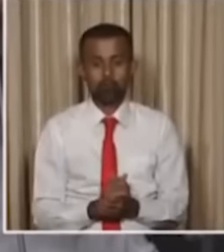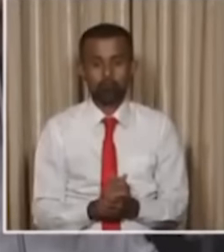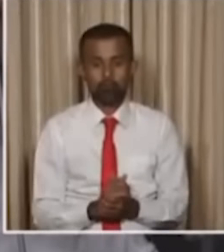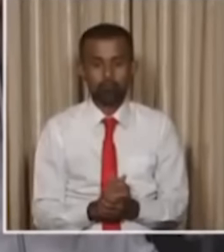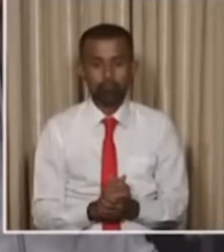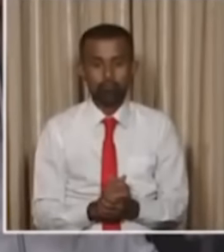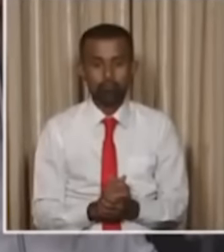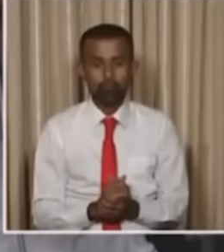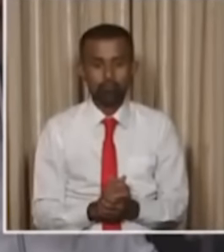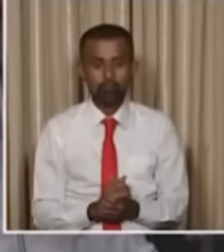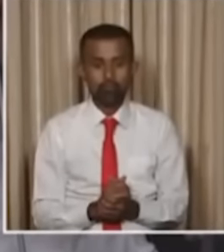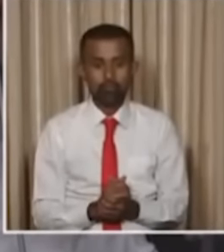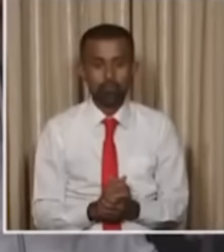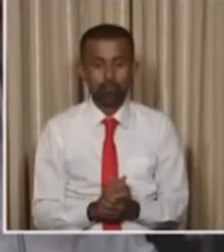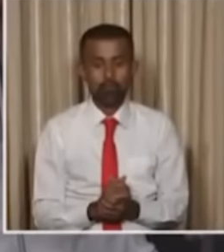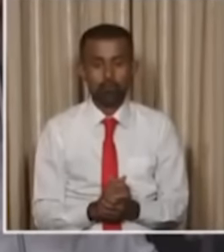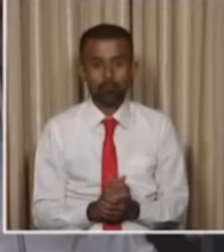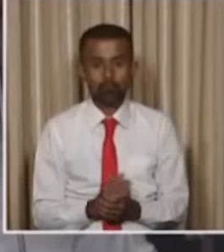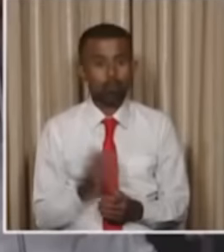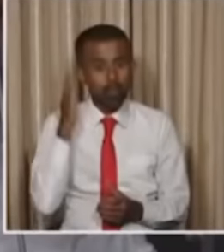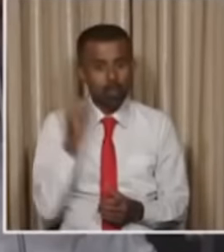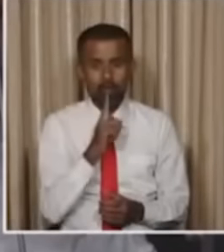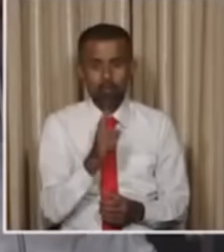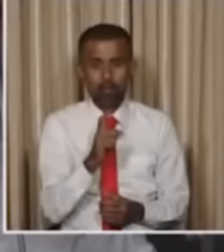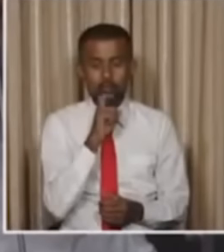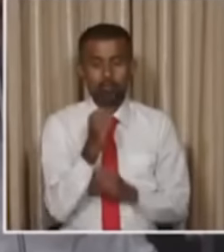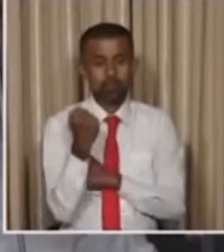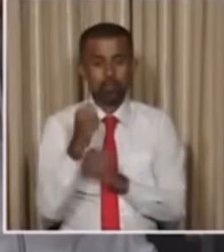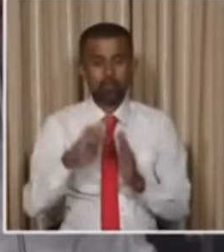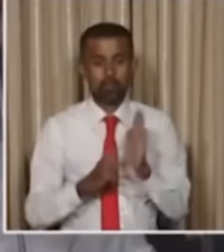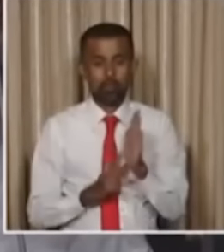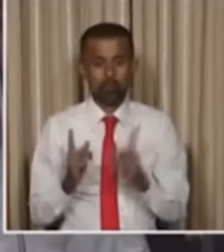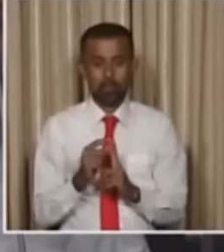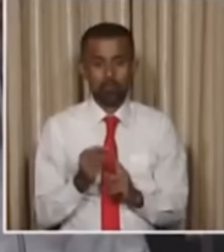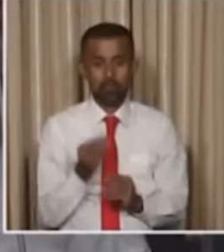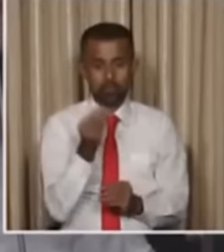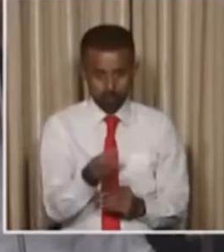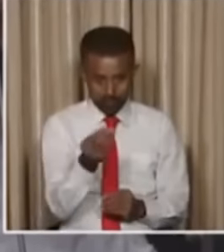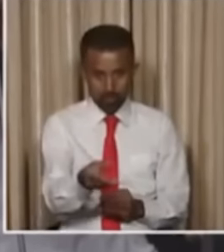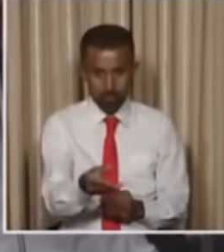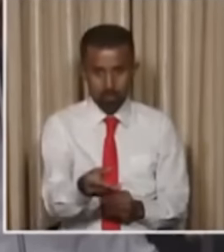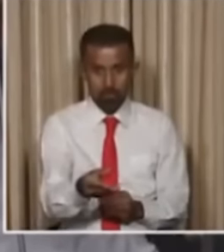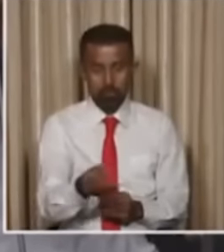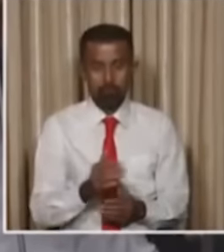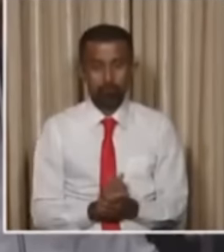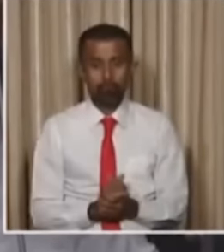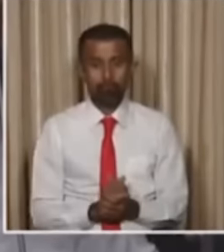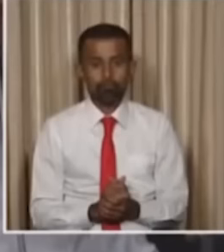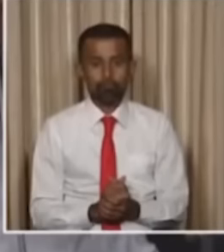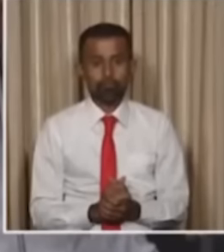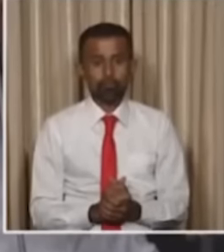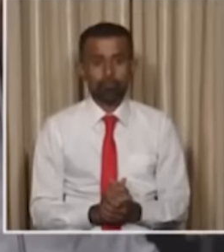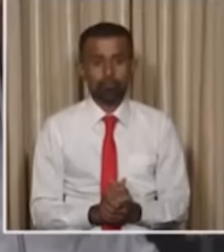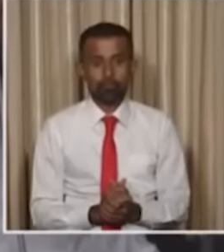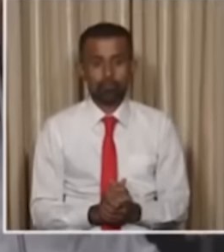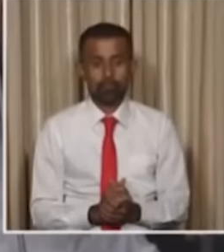say giving judicial powers to the JVP card, it means access to justice. Can you imagine what sort of a country